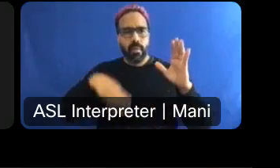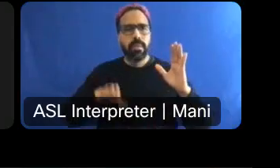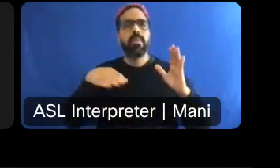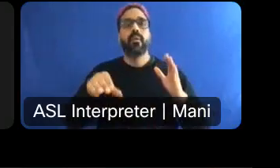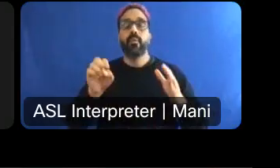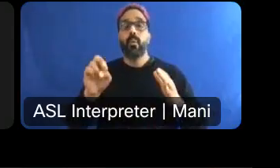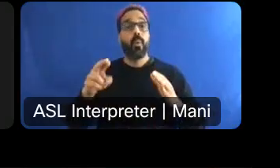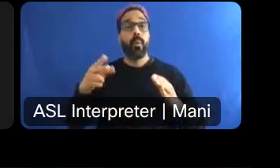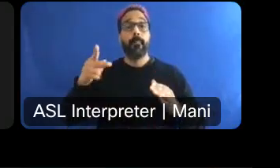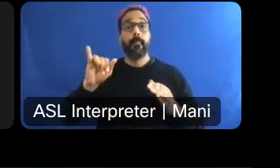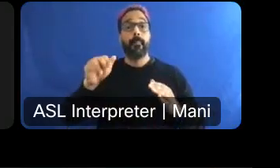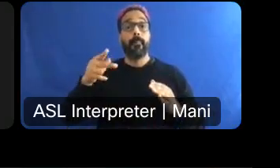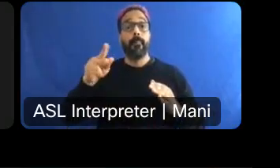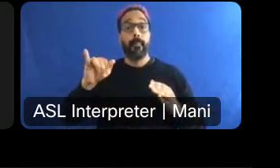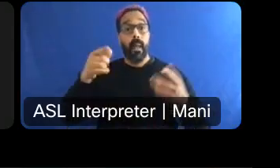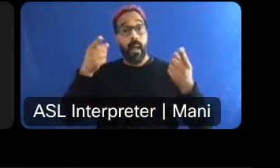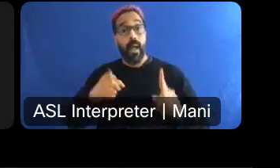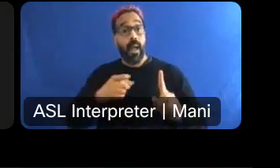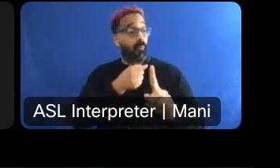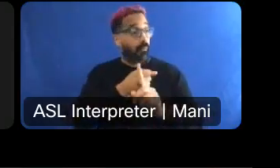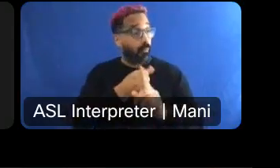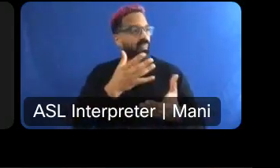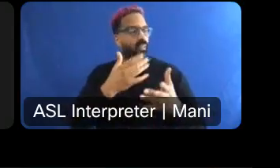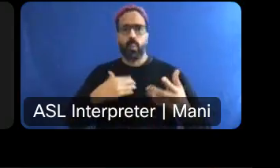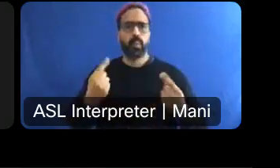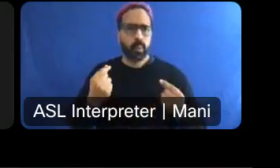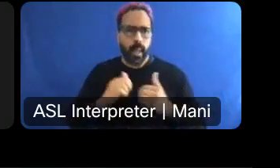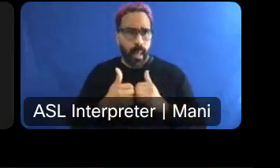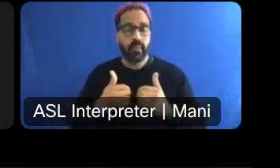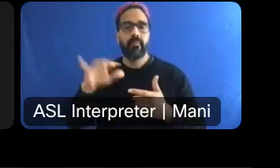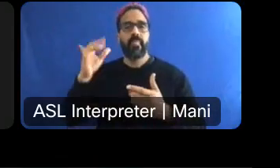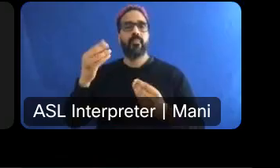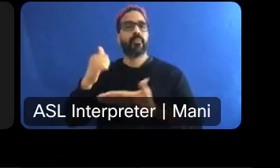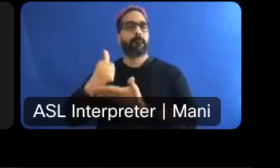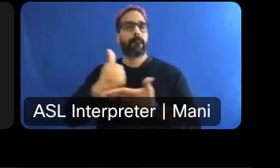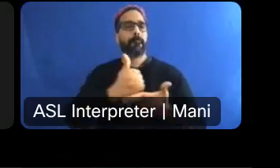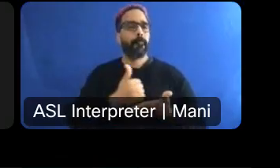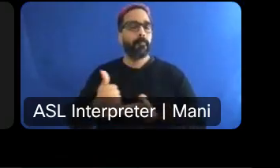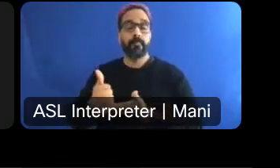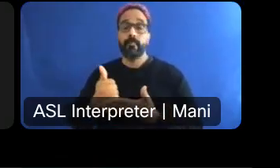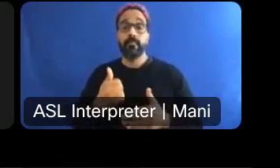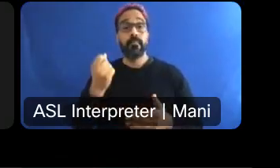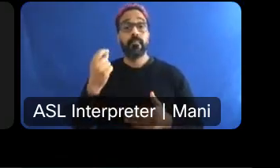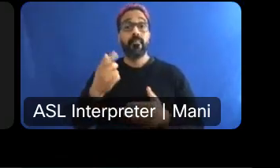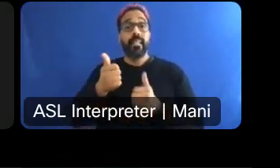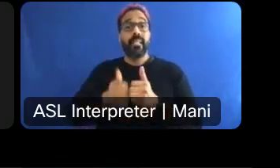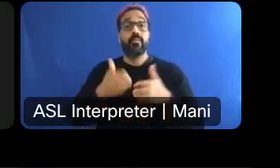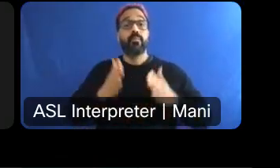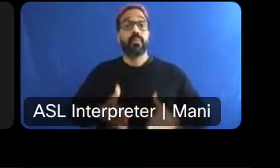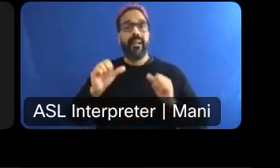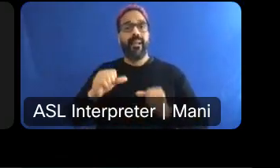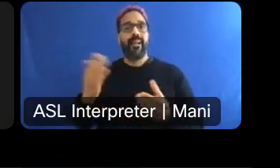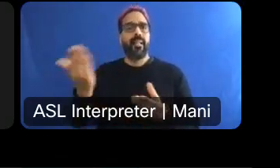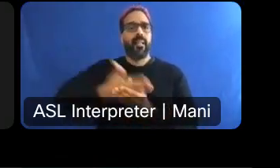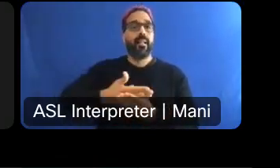occur. The worksheet and guide can be placed into each person's own file for access. Of